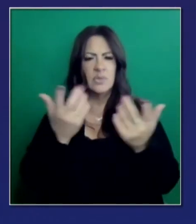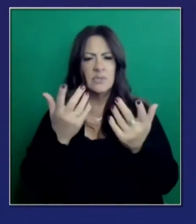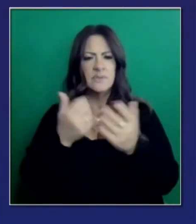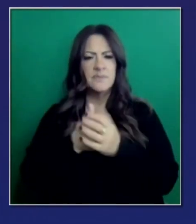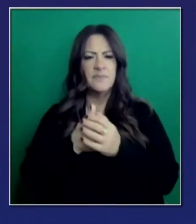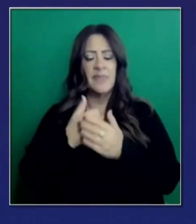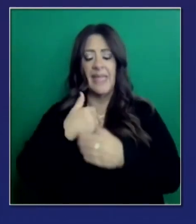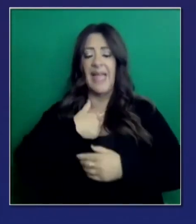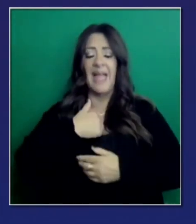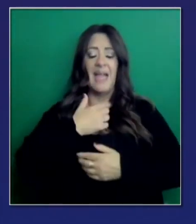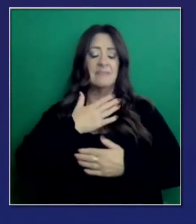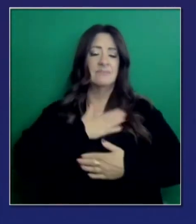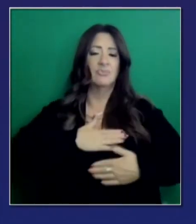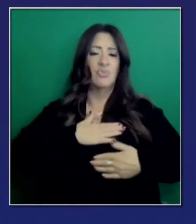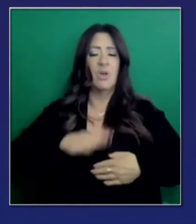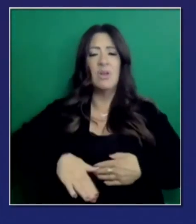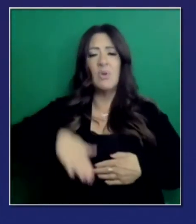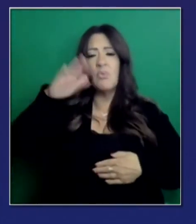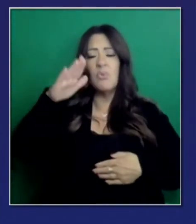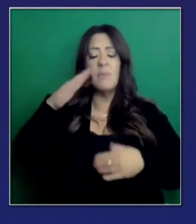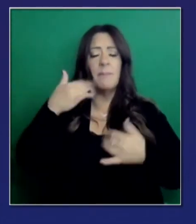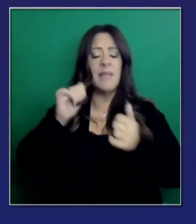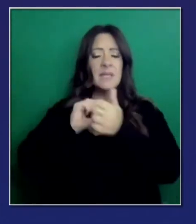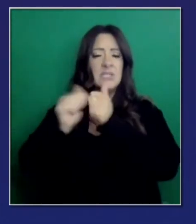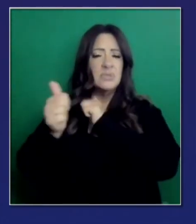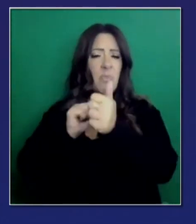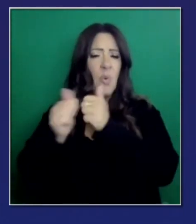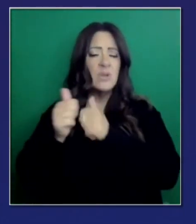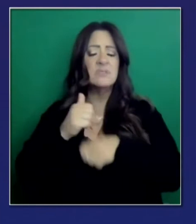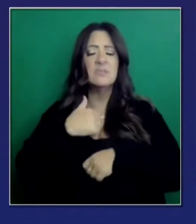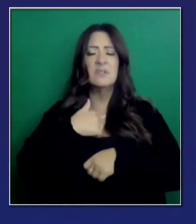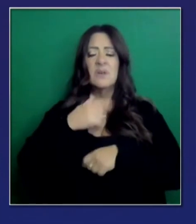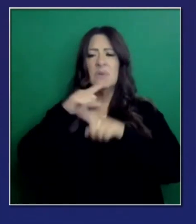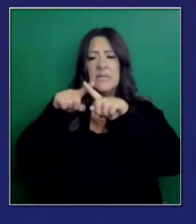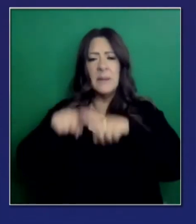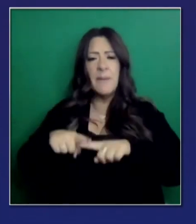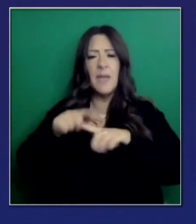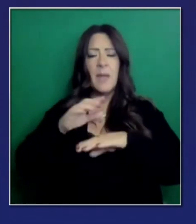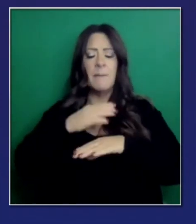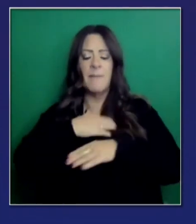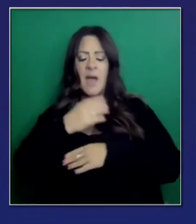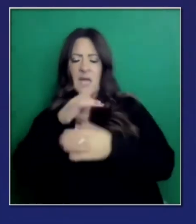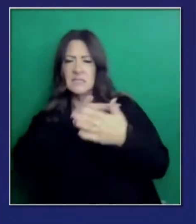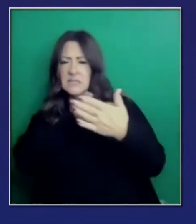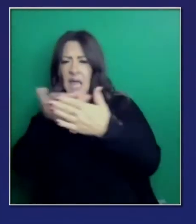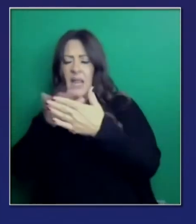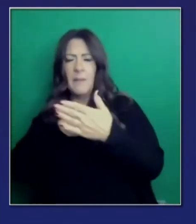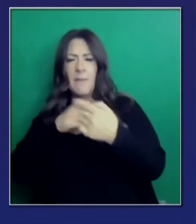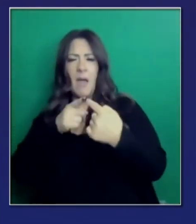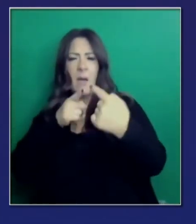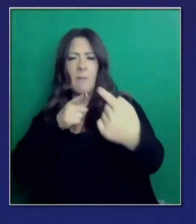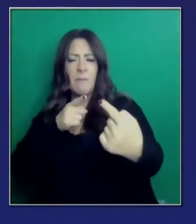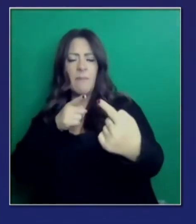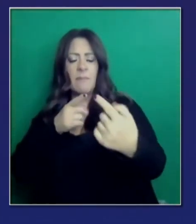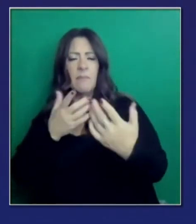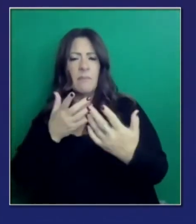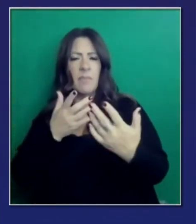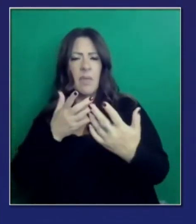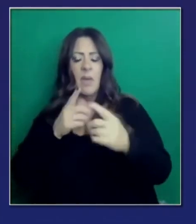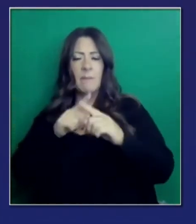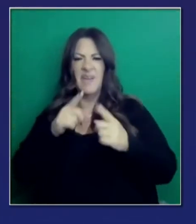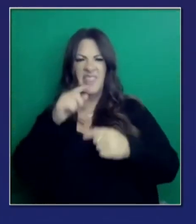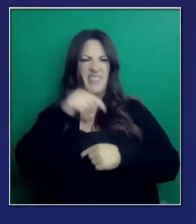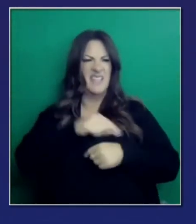life, really depended on trying to understand my opponent. We have an opponent we've never seen before. We have no game